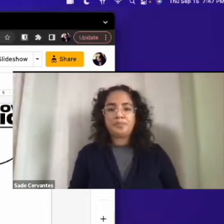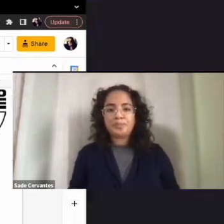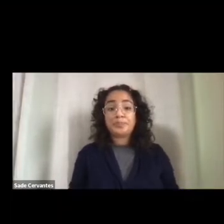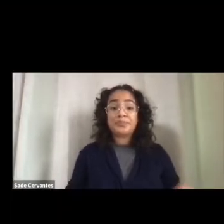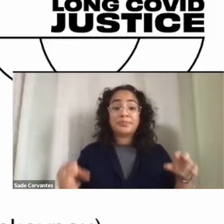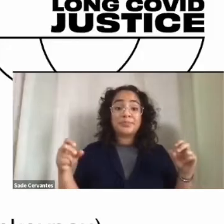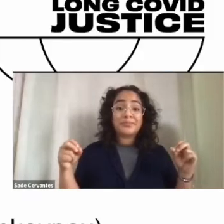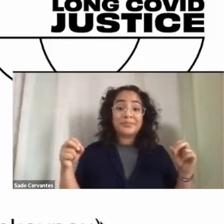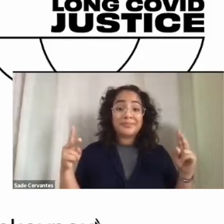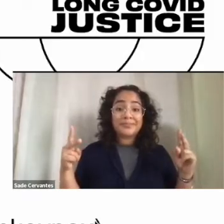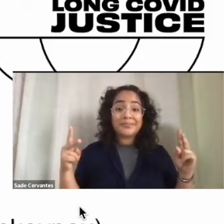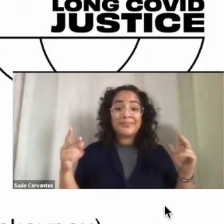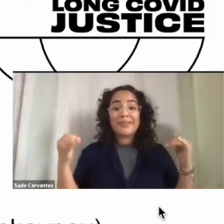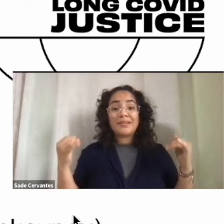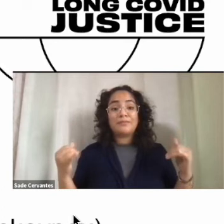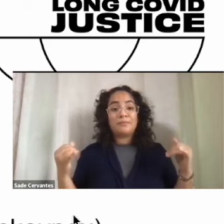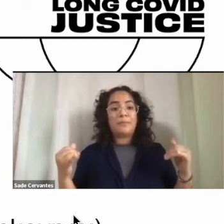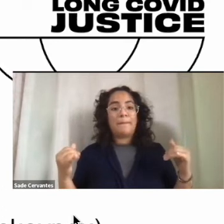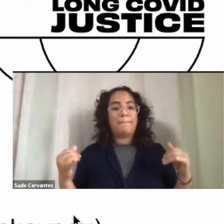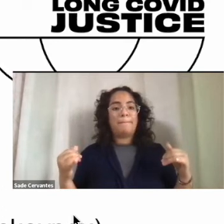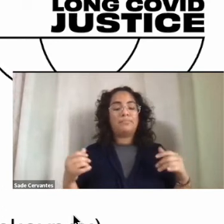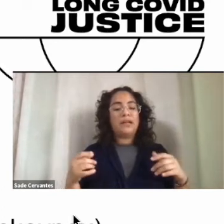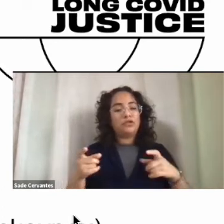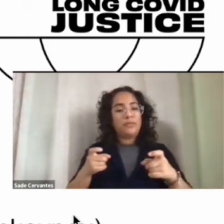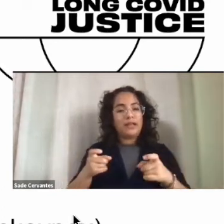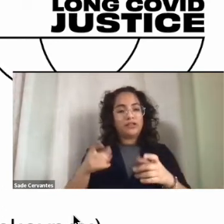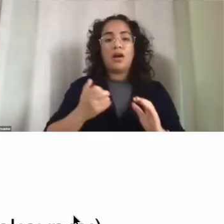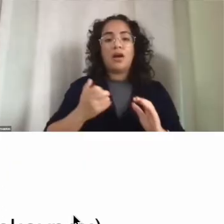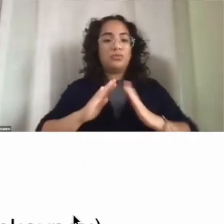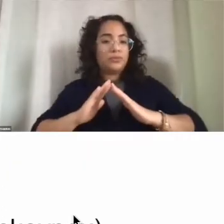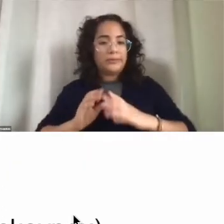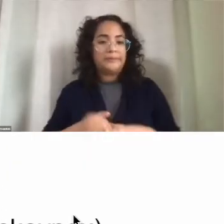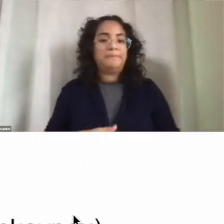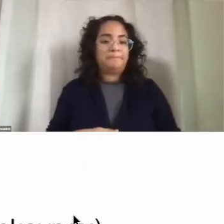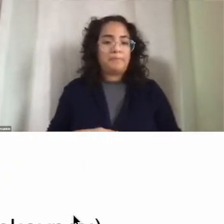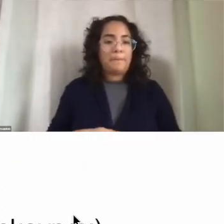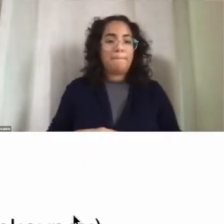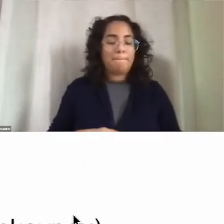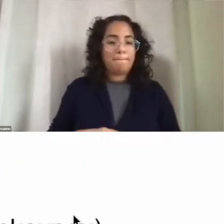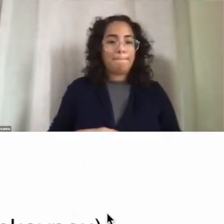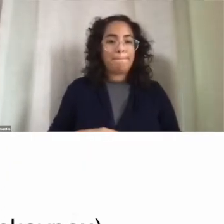Okay, so managing illness at home and how to prepare ourselves.